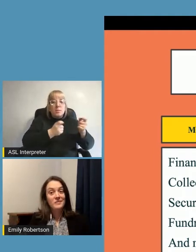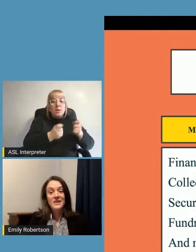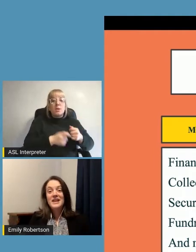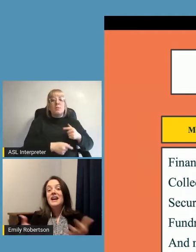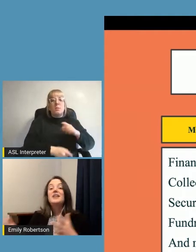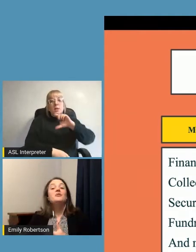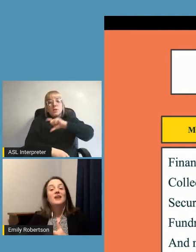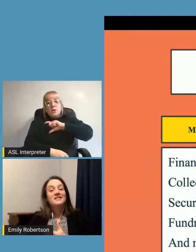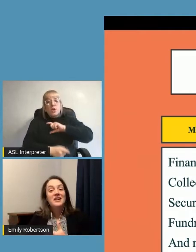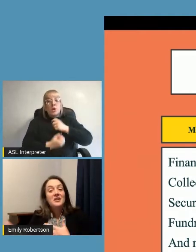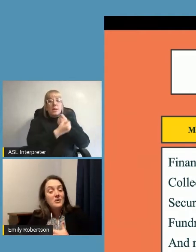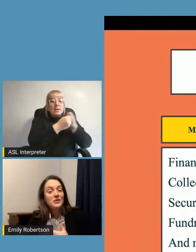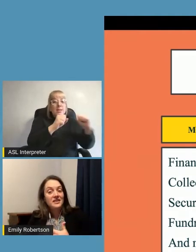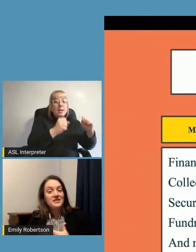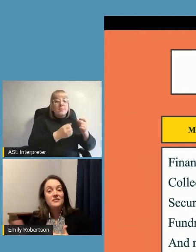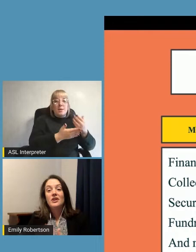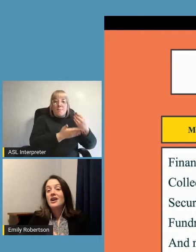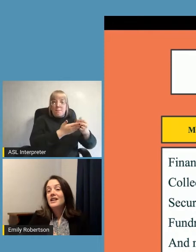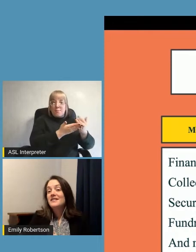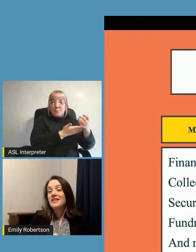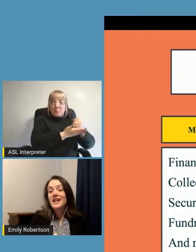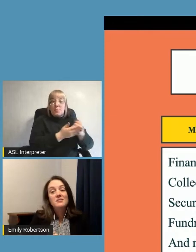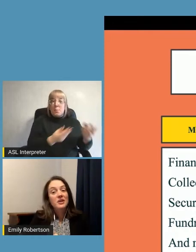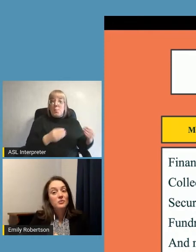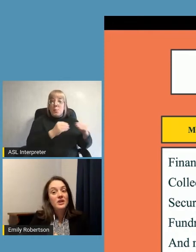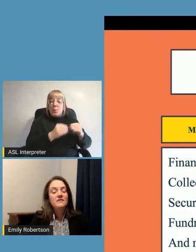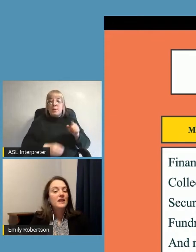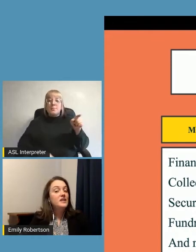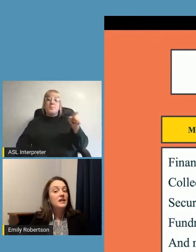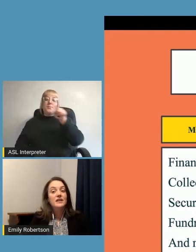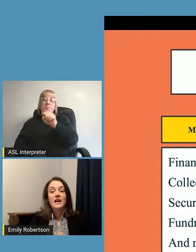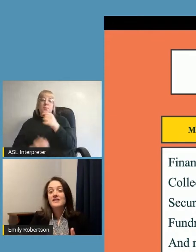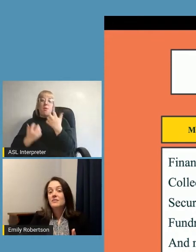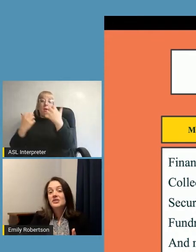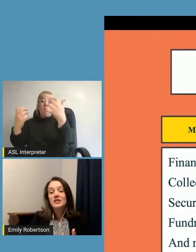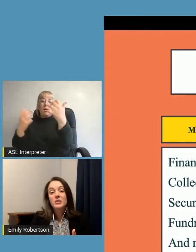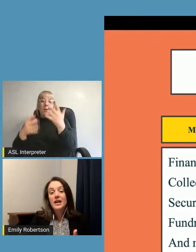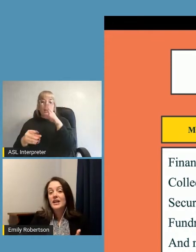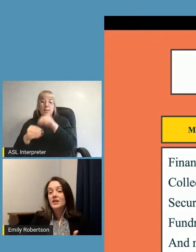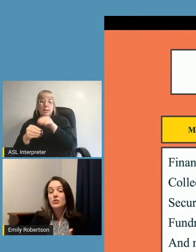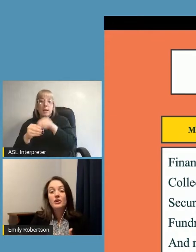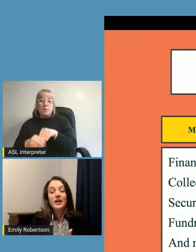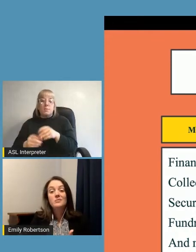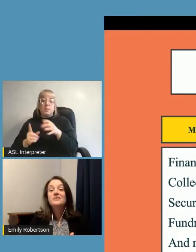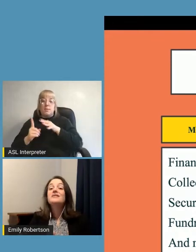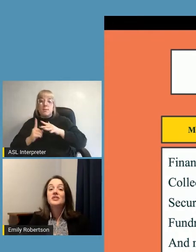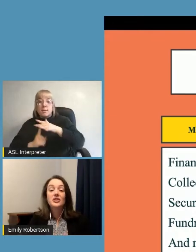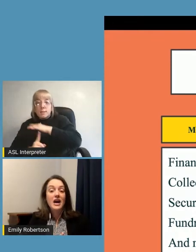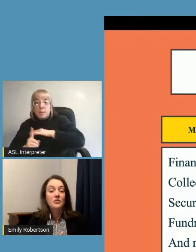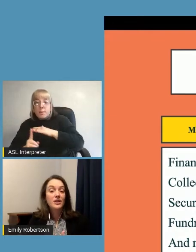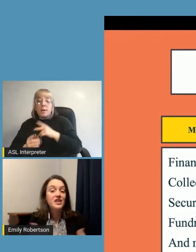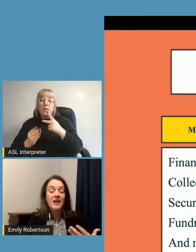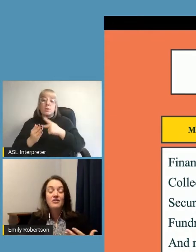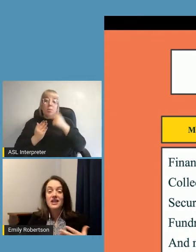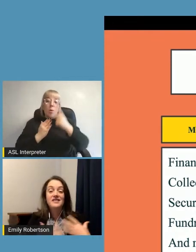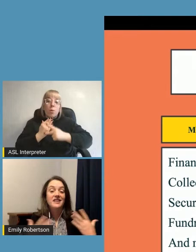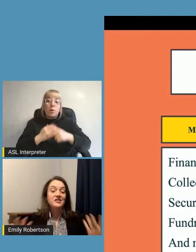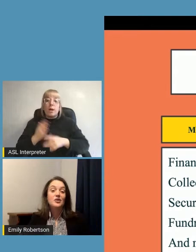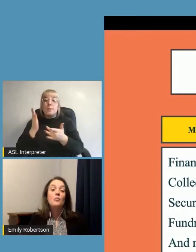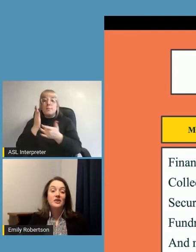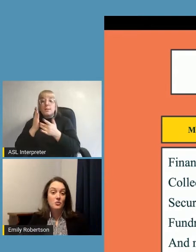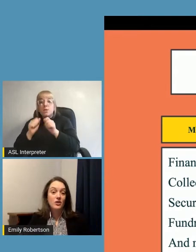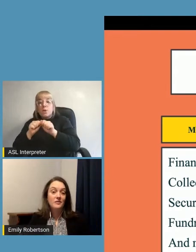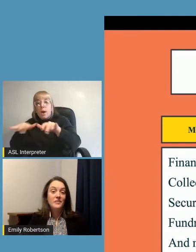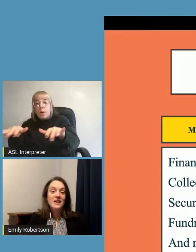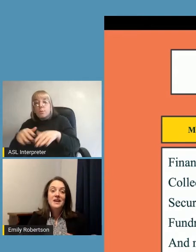much more. And on the right side, another list for audience engagement. We can find data in exhibition planning and programs, digital outreach, advertising,